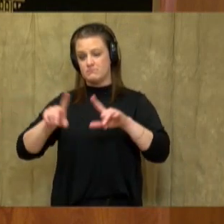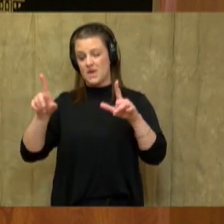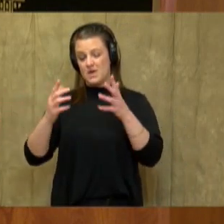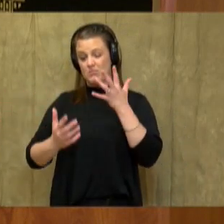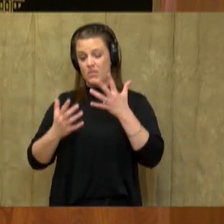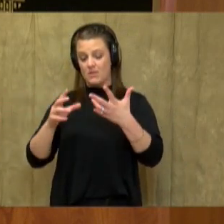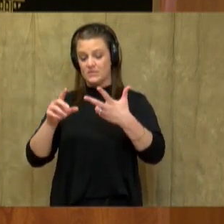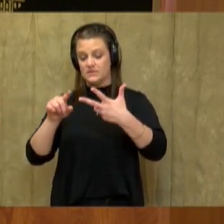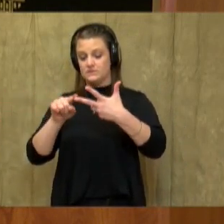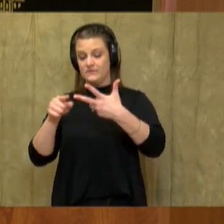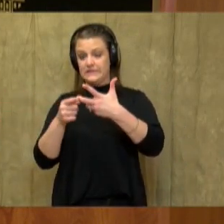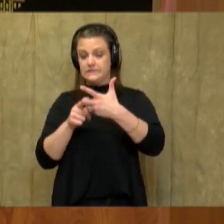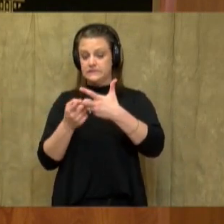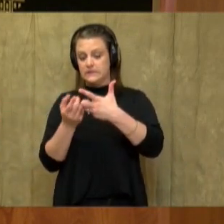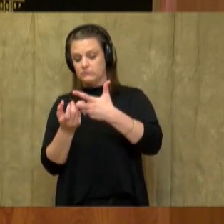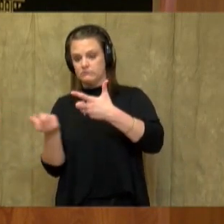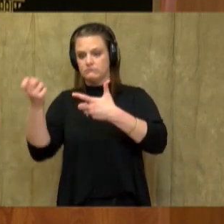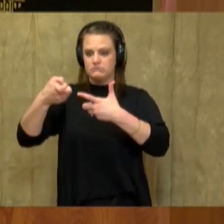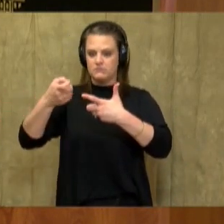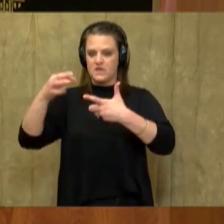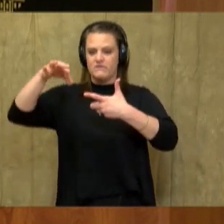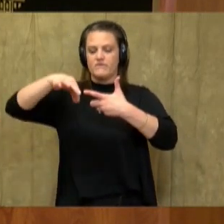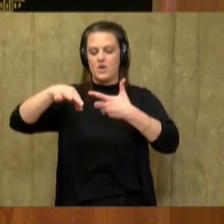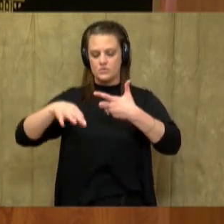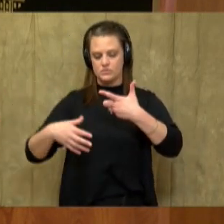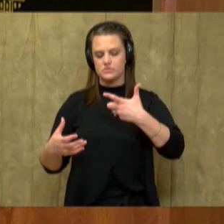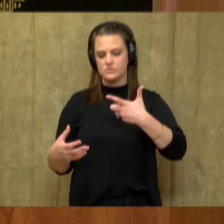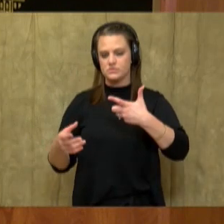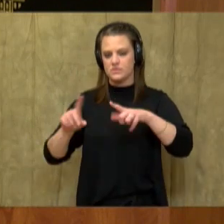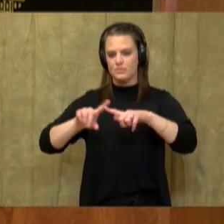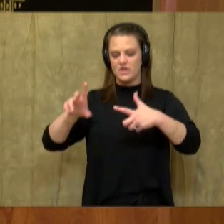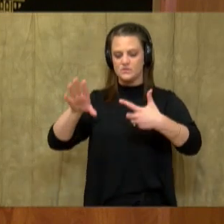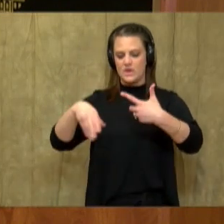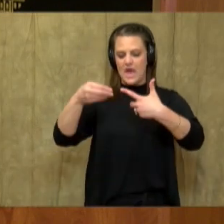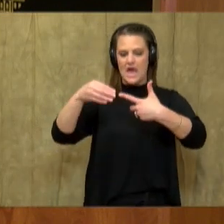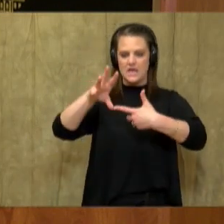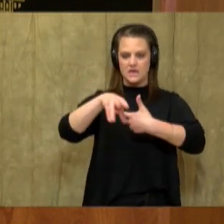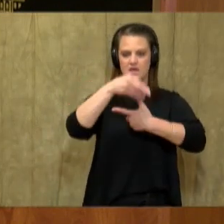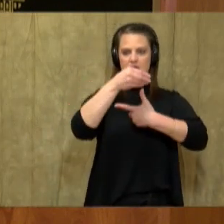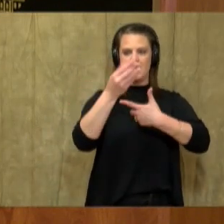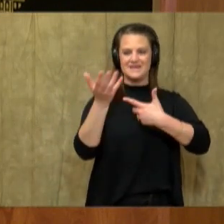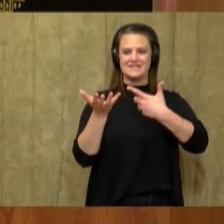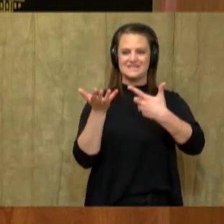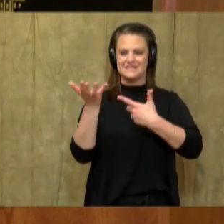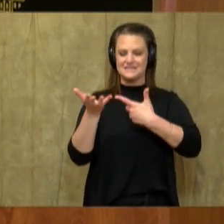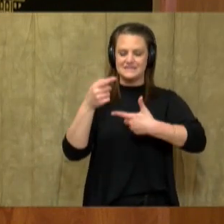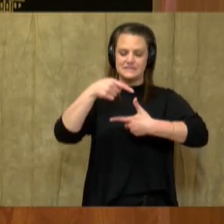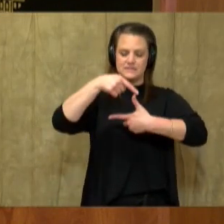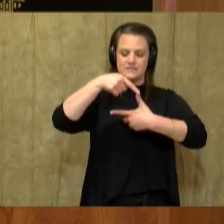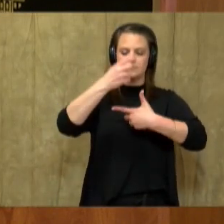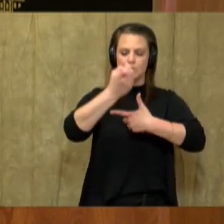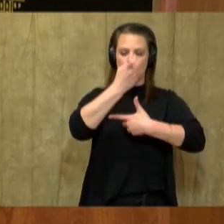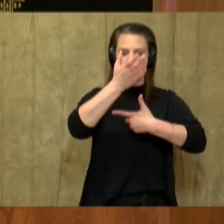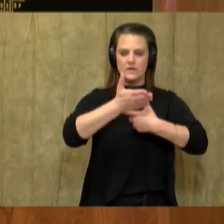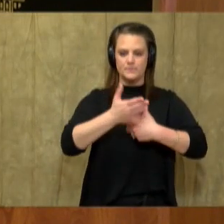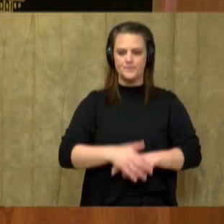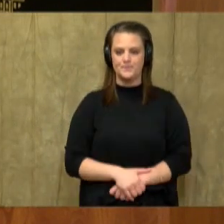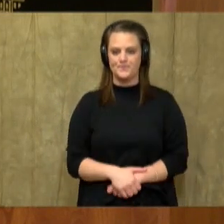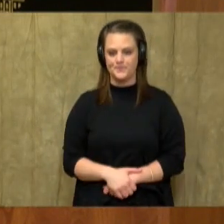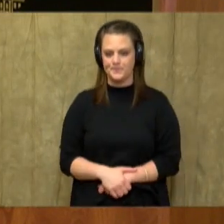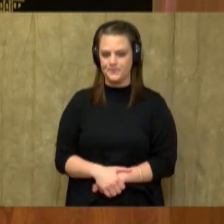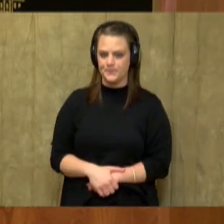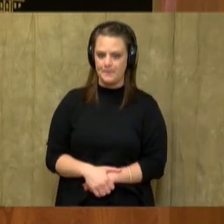probably went to Humphrey. But even then, as we add those up, it's still leaning toward Richard Nixon.